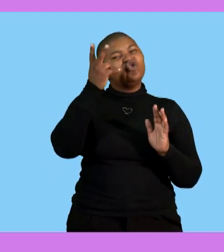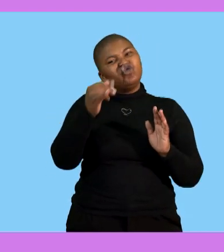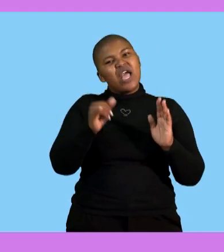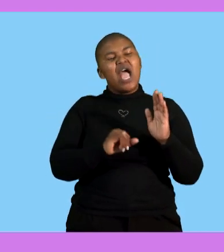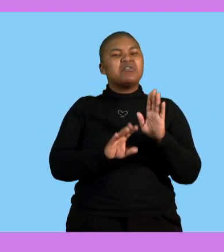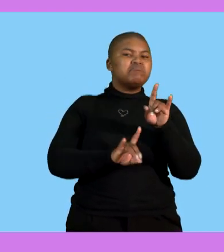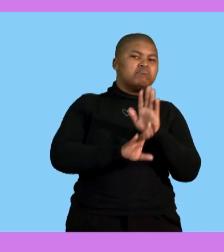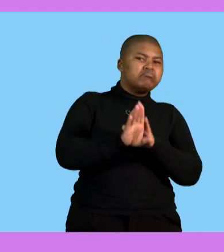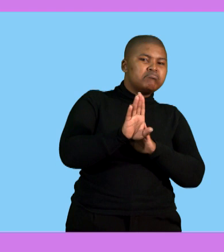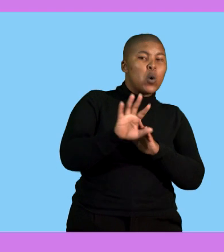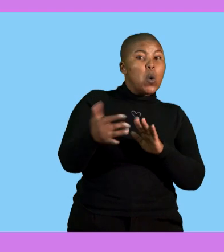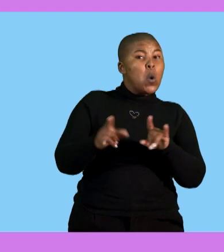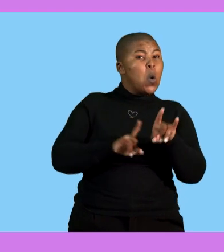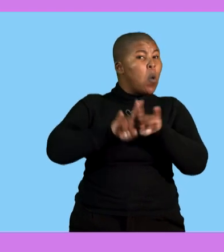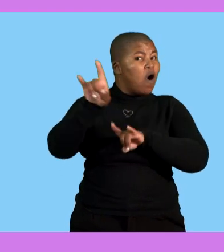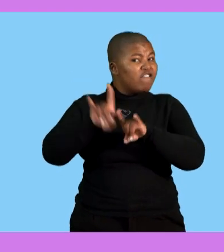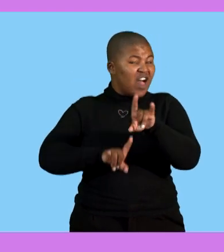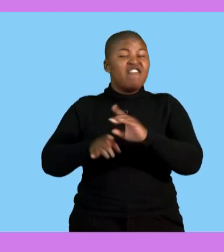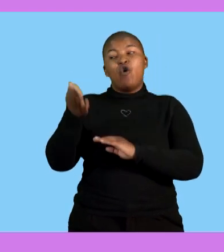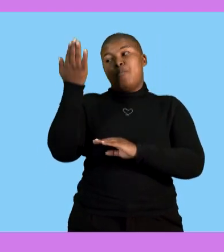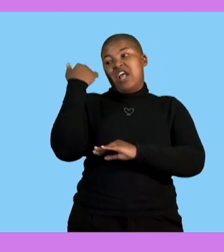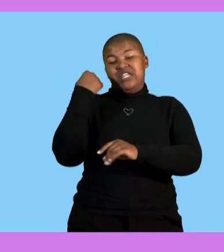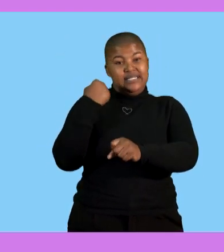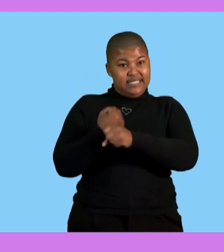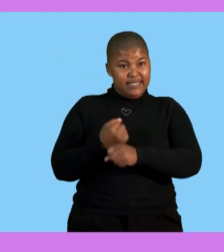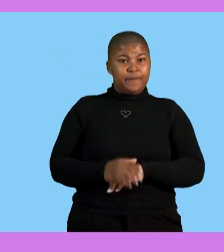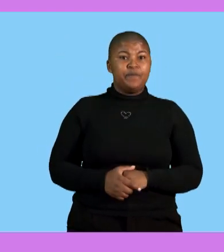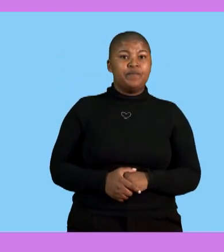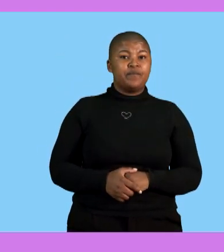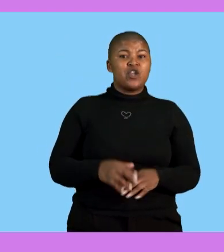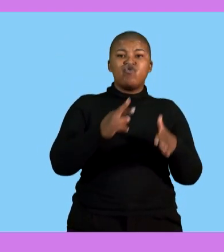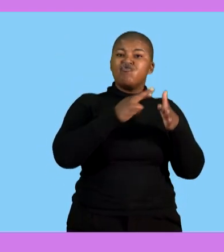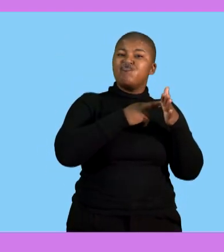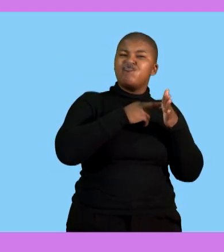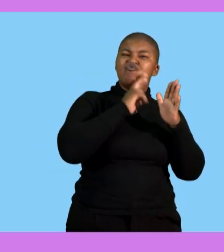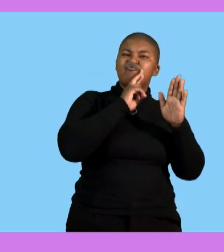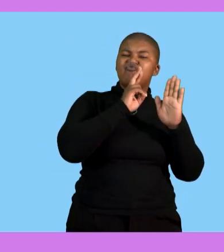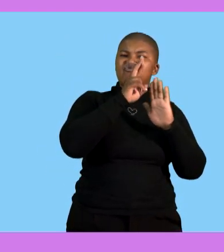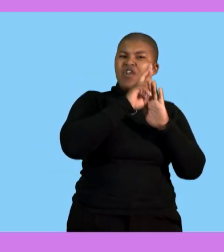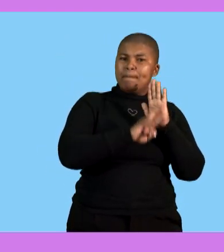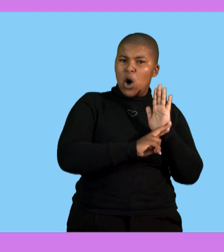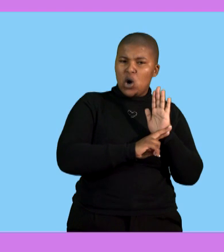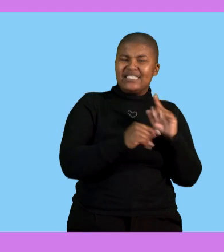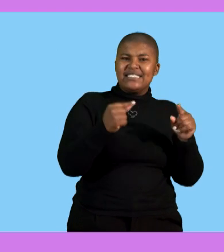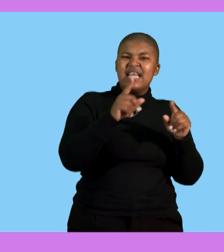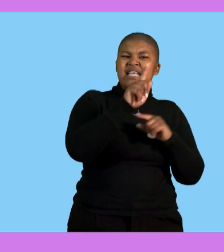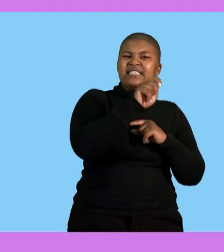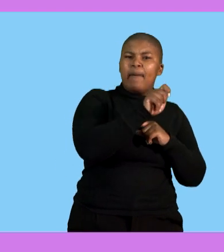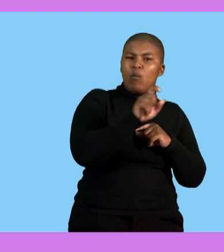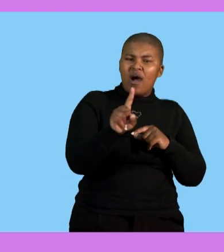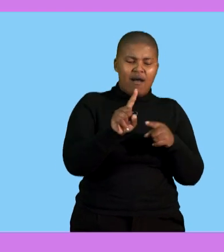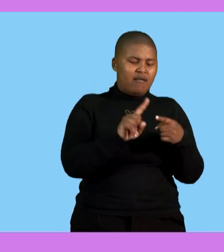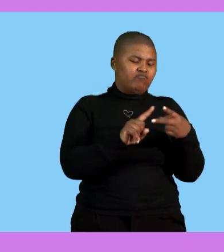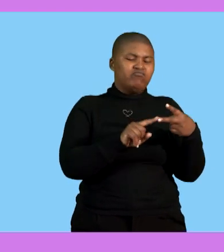the previous year. They can use reports from term 1, term 2, term 3, and 4. That's why we talk of documents